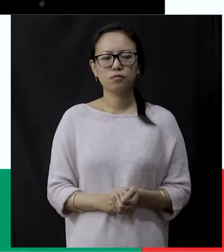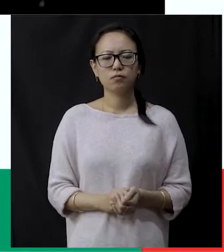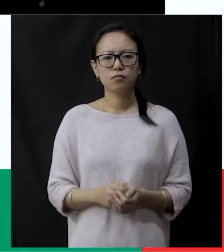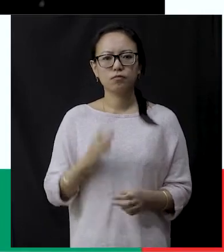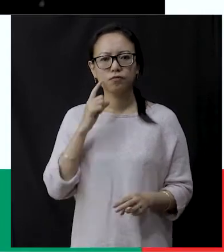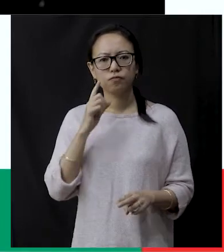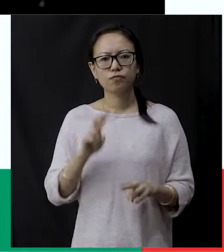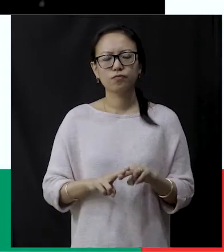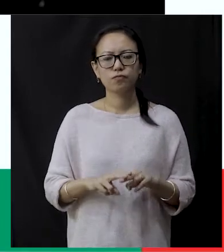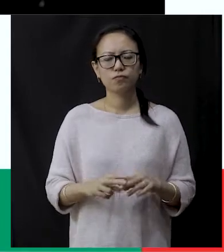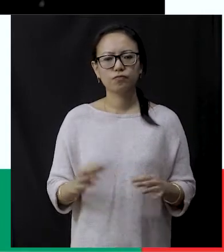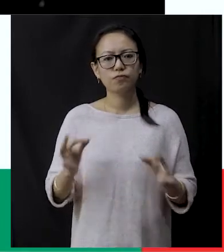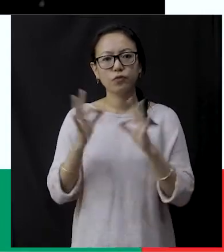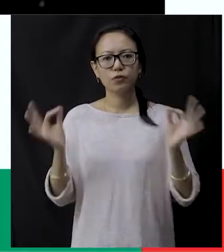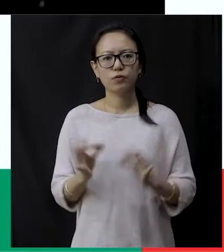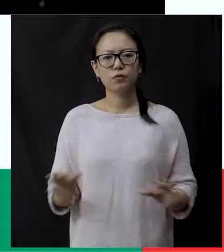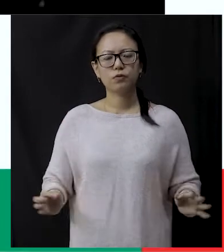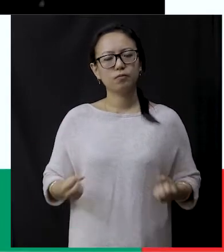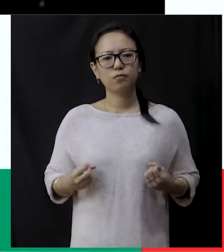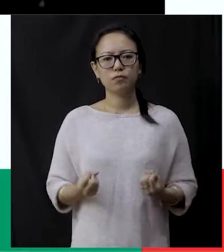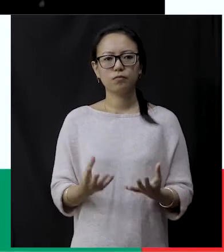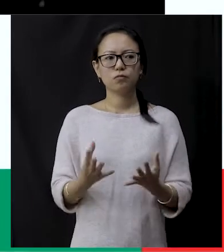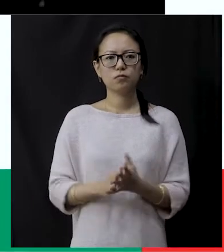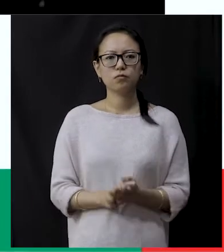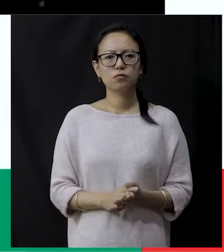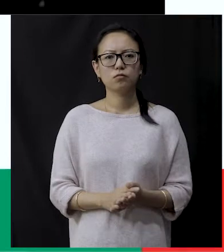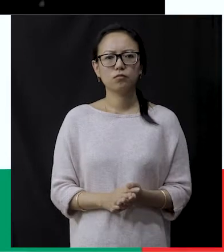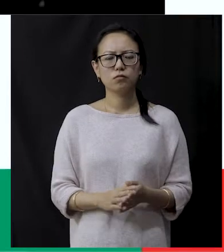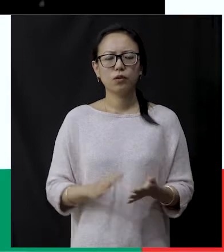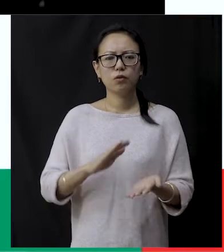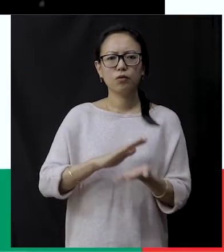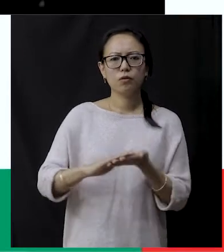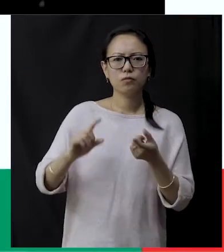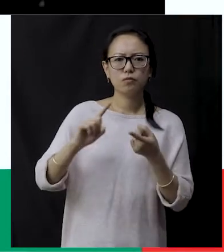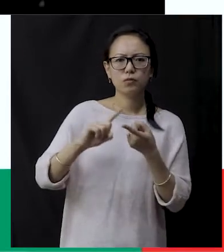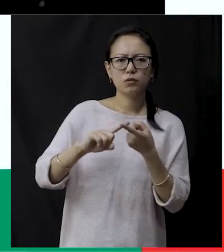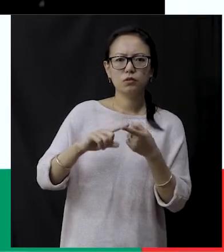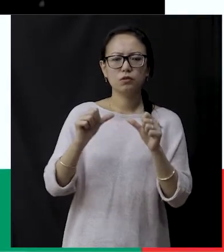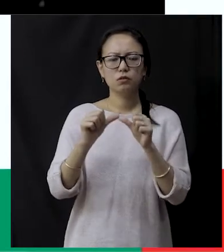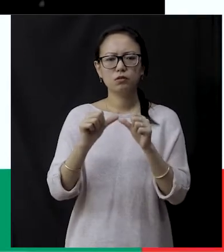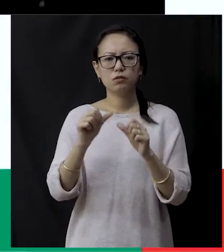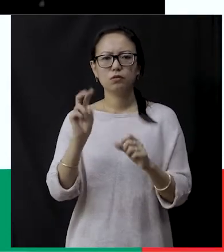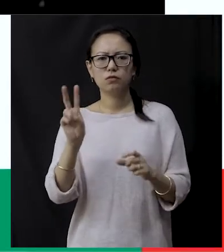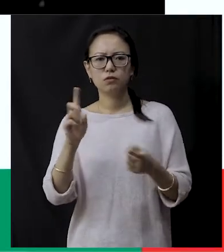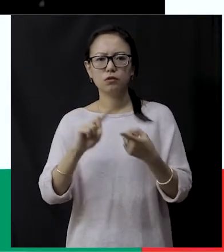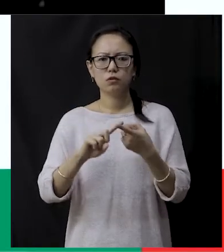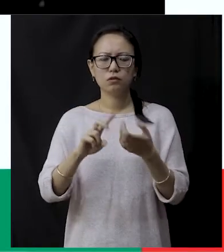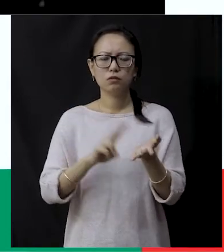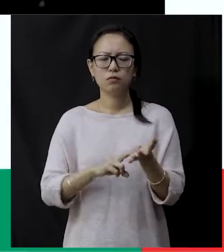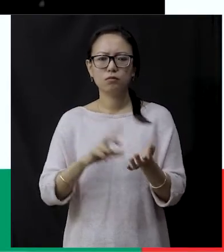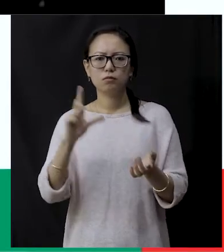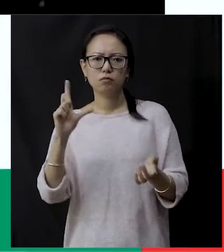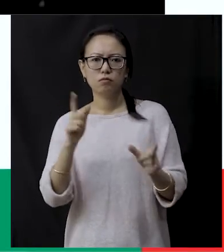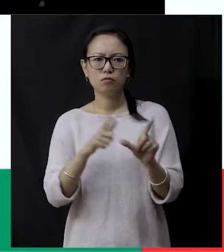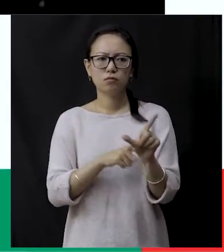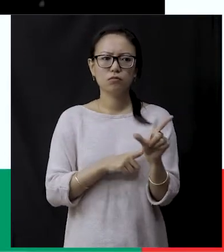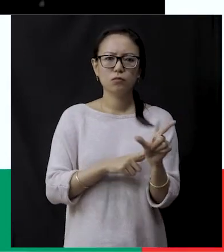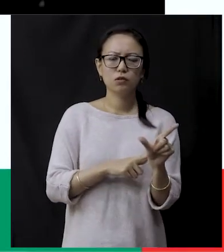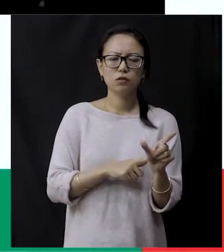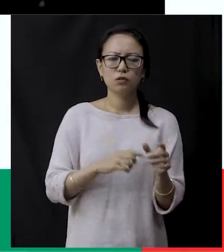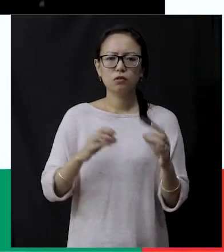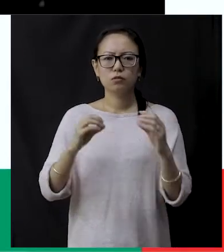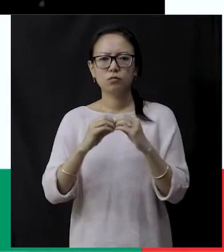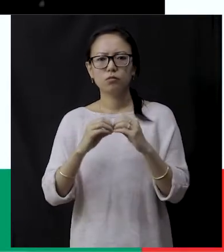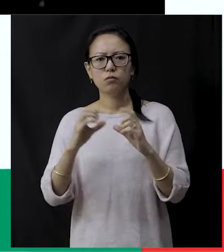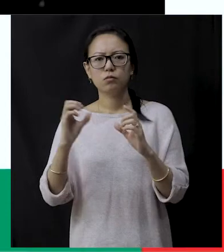Now students, do you know what is this heavenly bodies? So heavenly bodies are the things that make